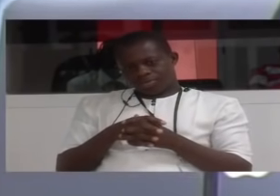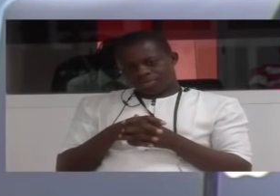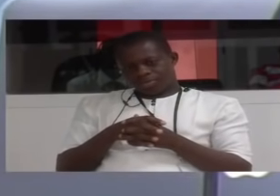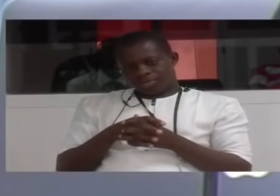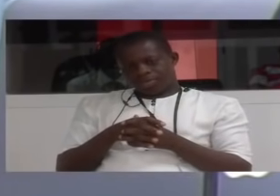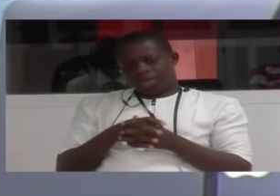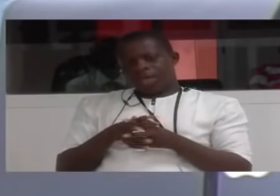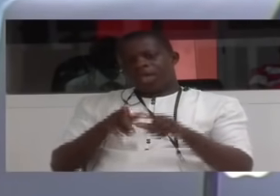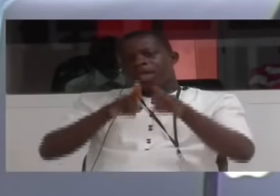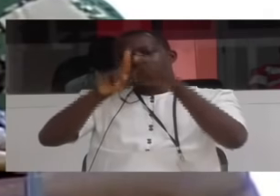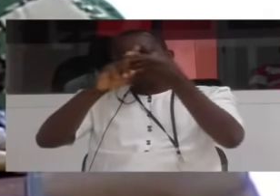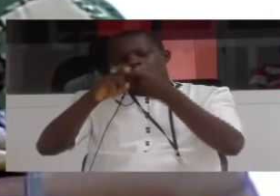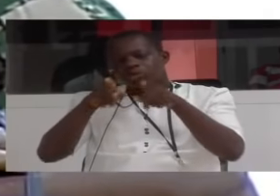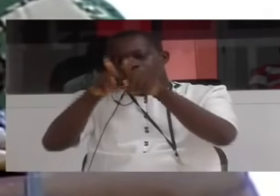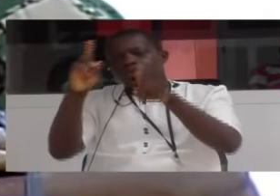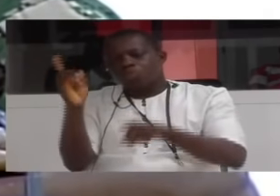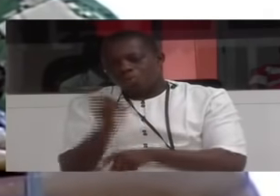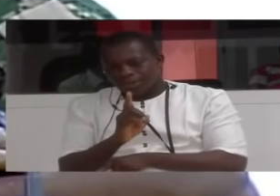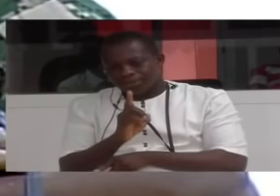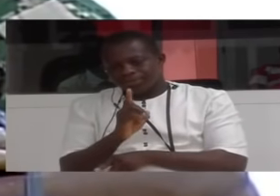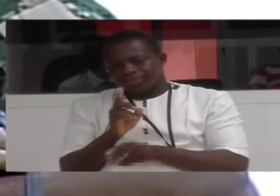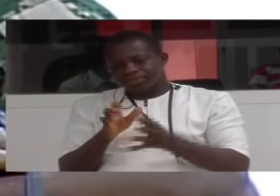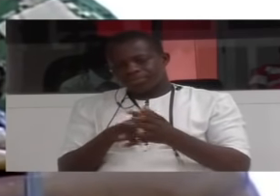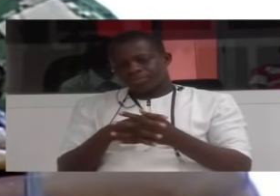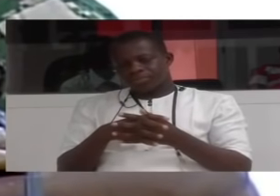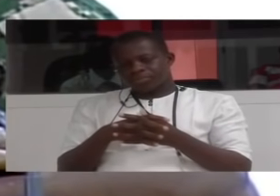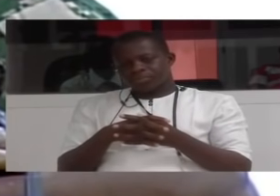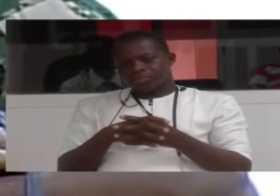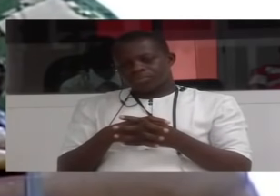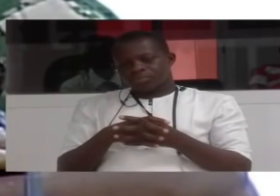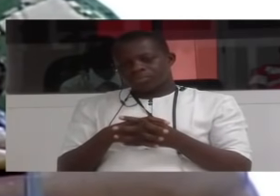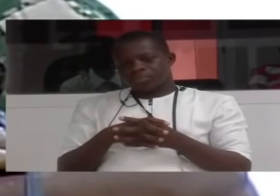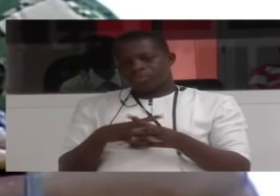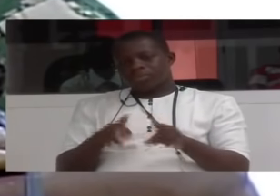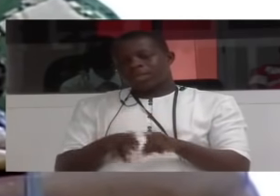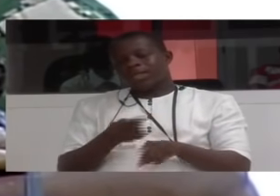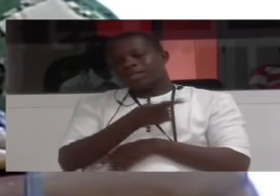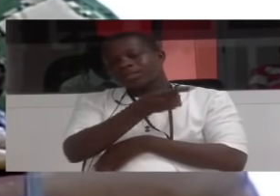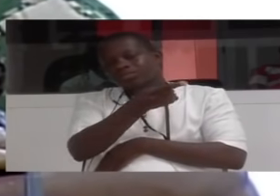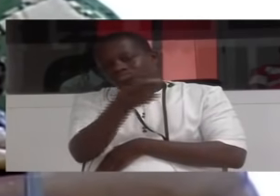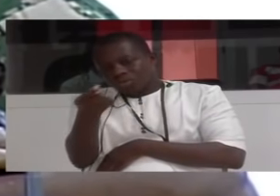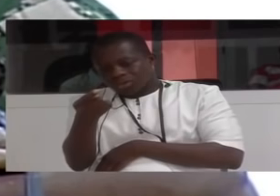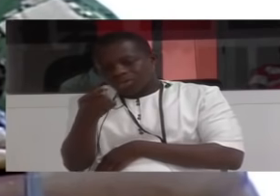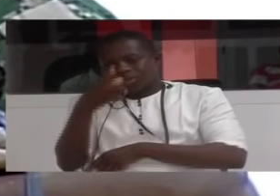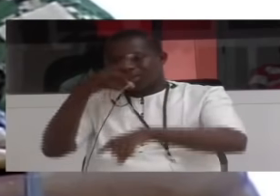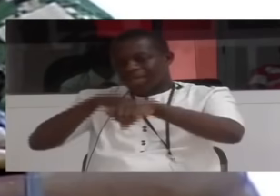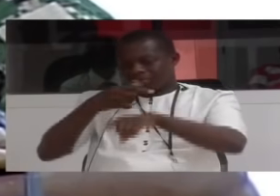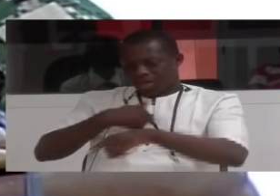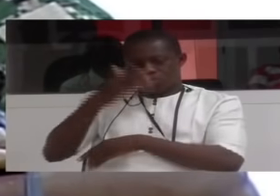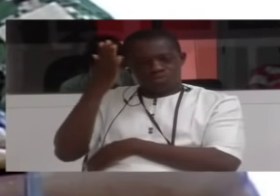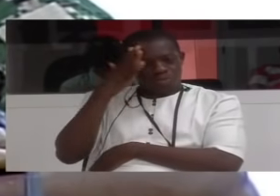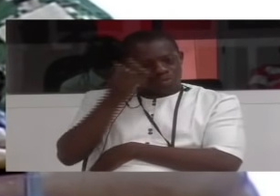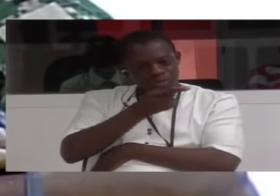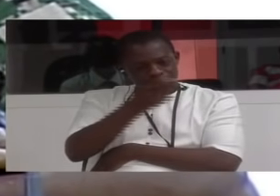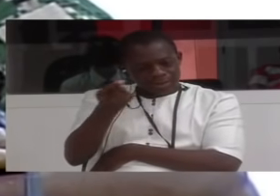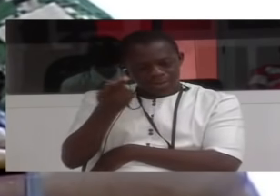In connection with what? Tur bobu bim ko dega ci lan la won ñom bima len dan deg bima don xam ñoñu. When